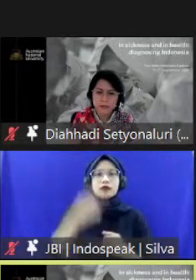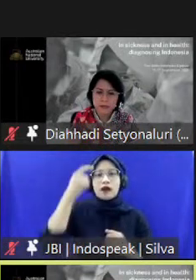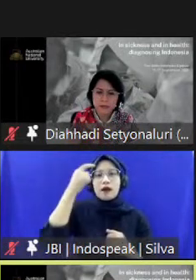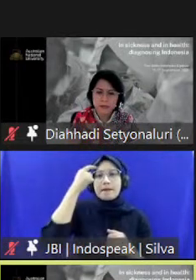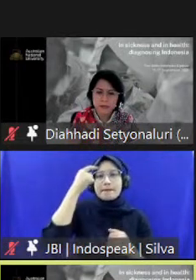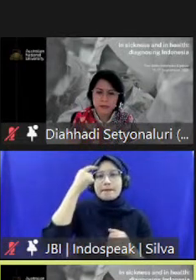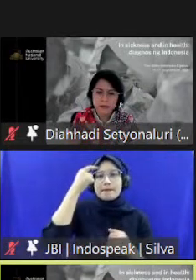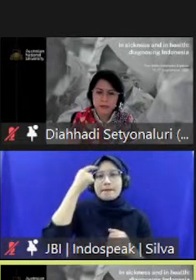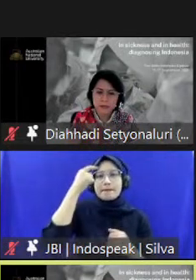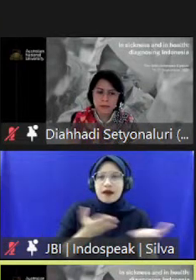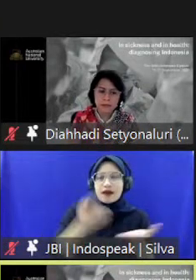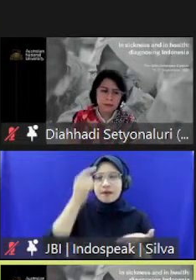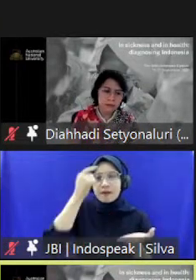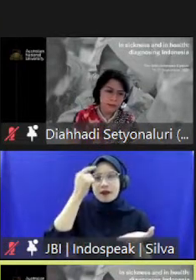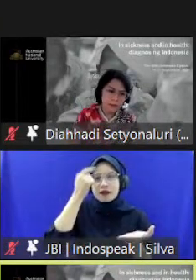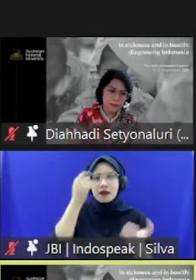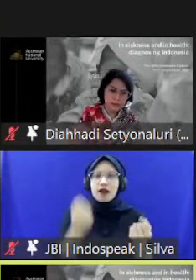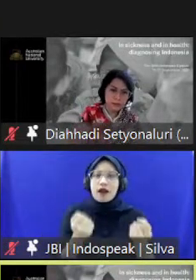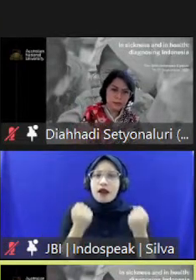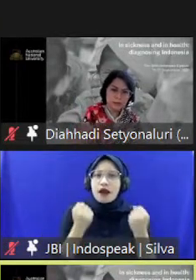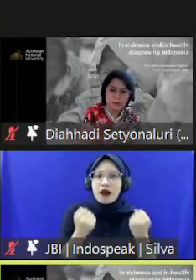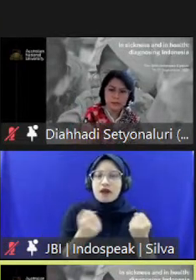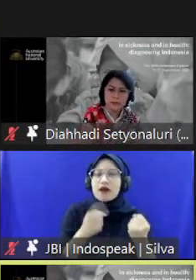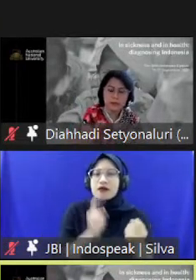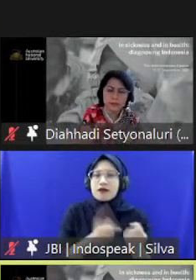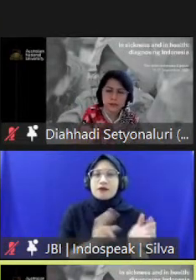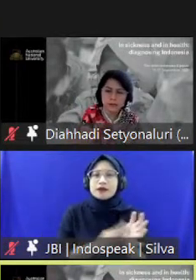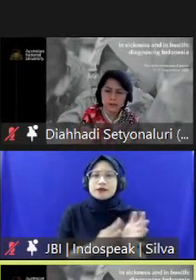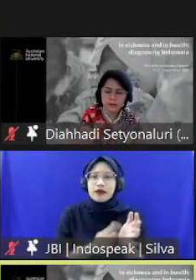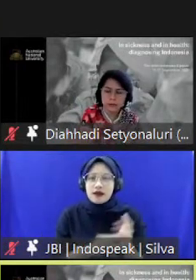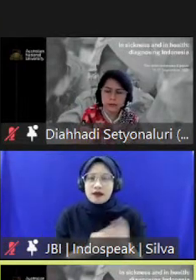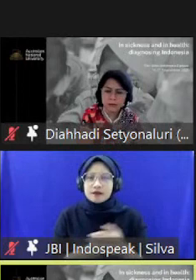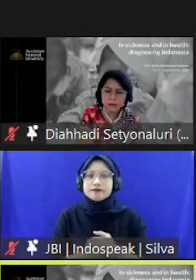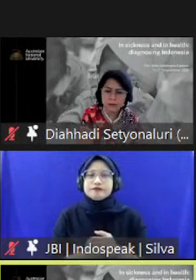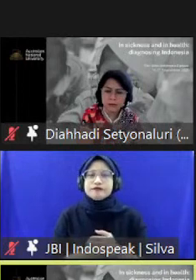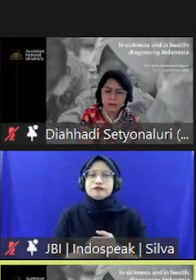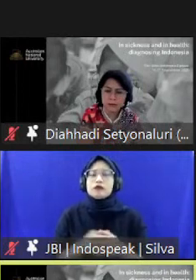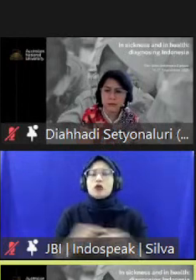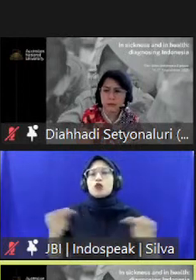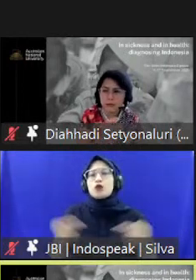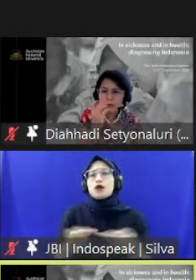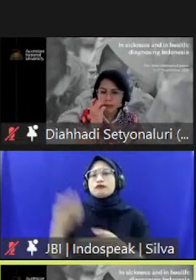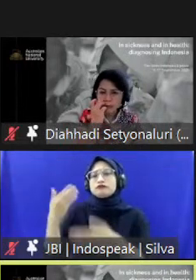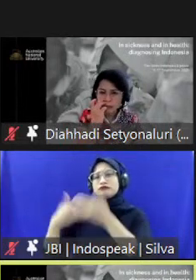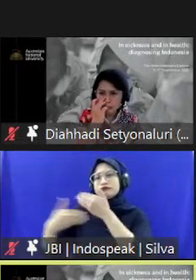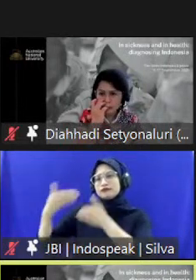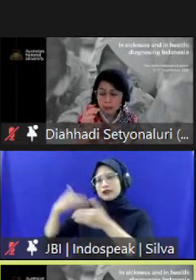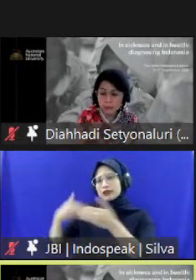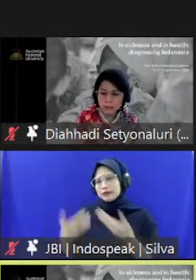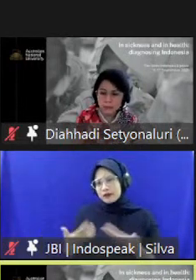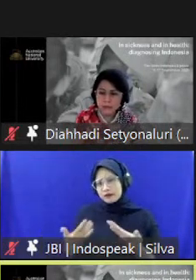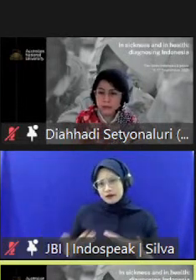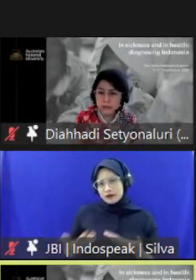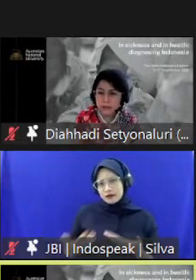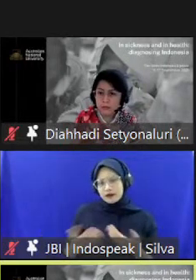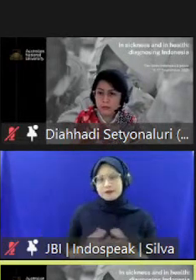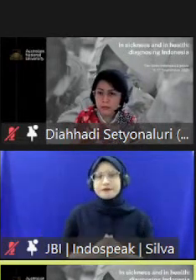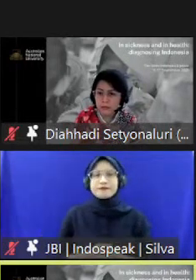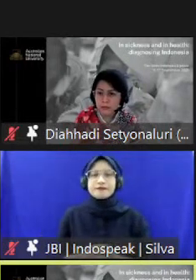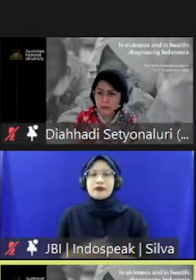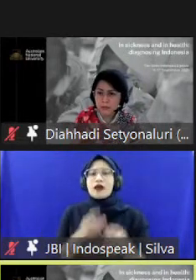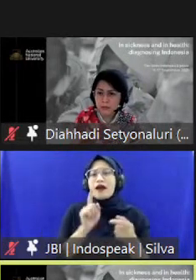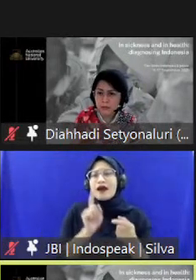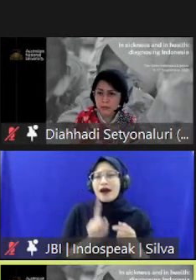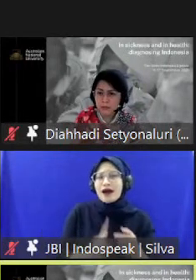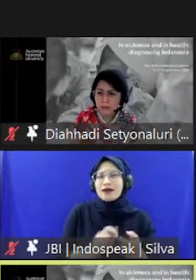Indonesia. Then I also reflect on what got us here, historically speaking. Then I also look into how there is a shift